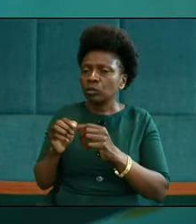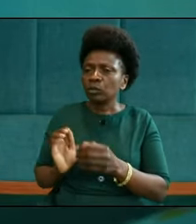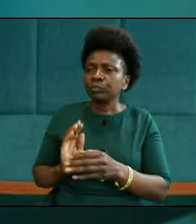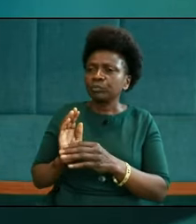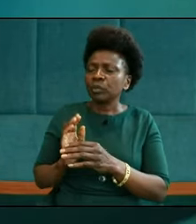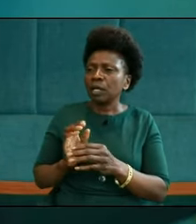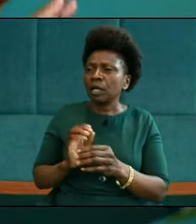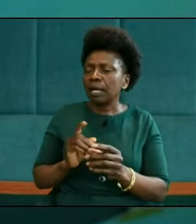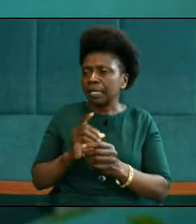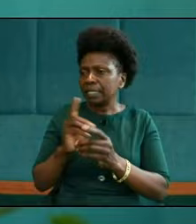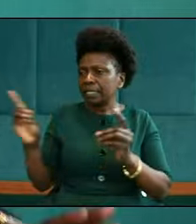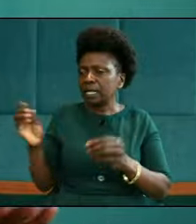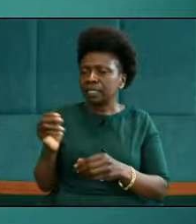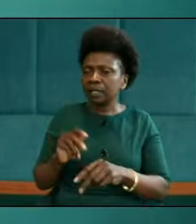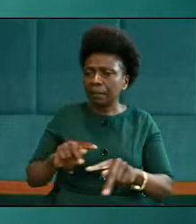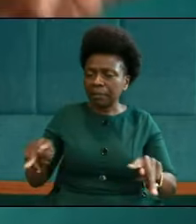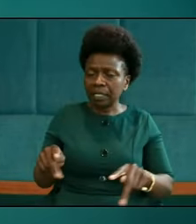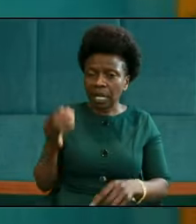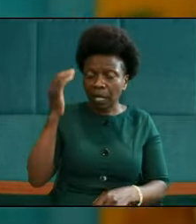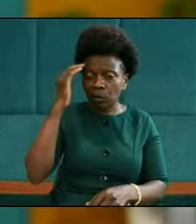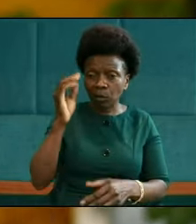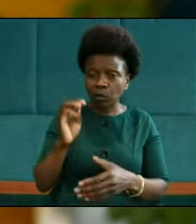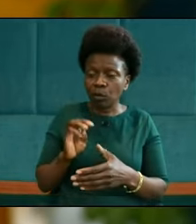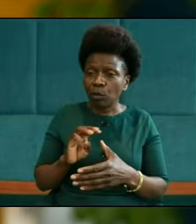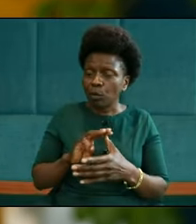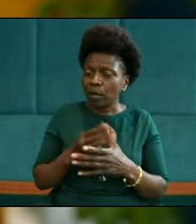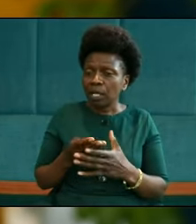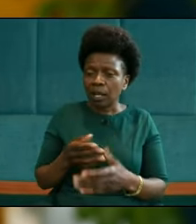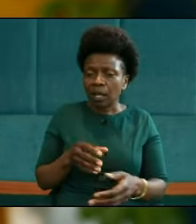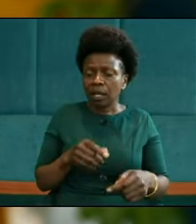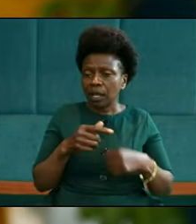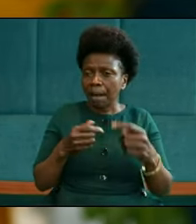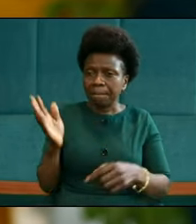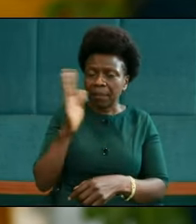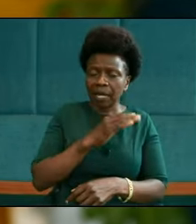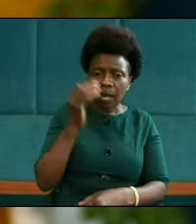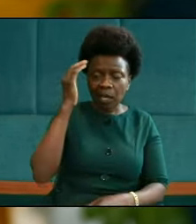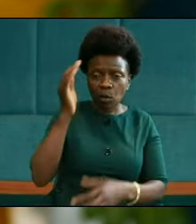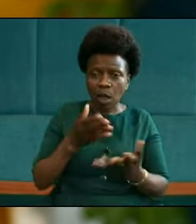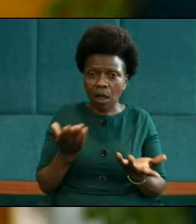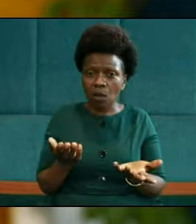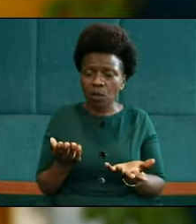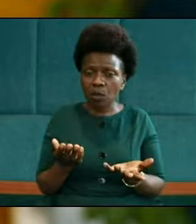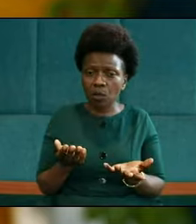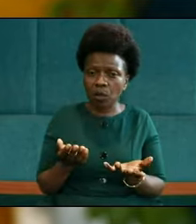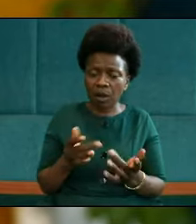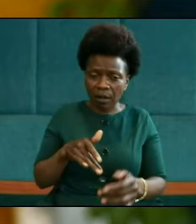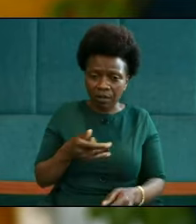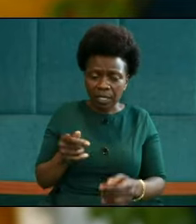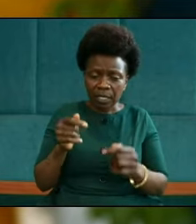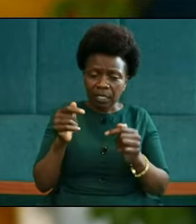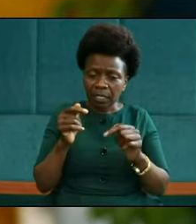735 kilometers away. And I don't know when I will be back. I don't know how I will feel when